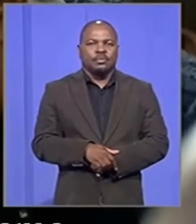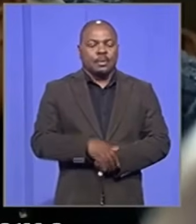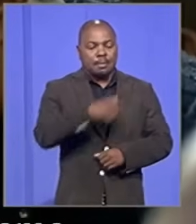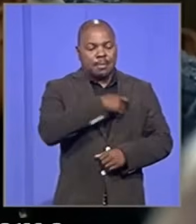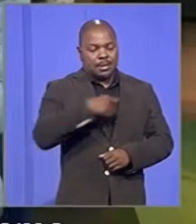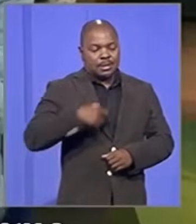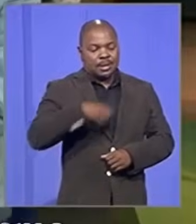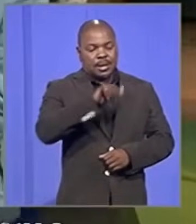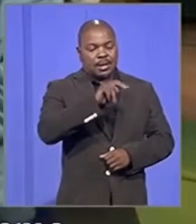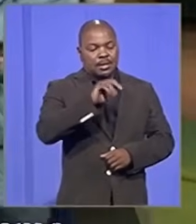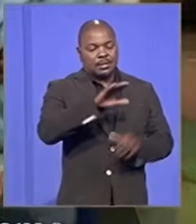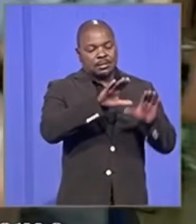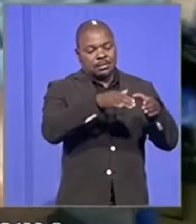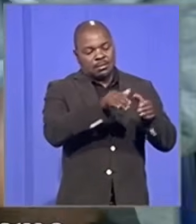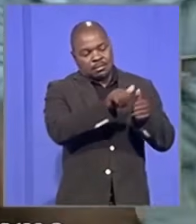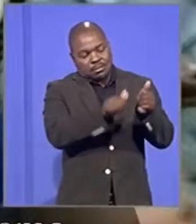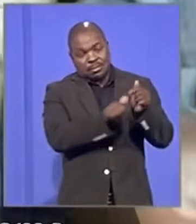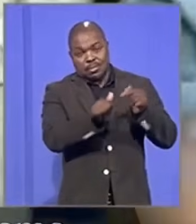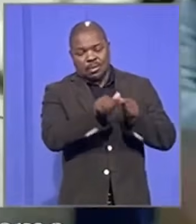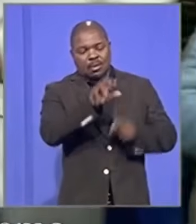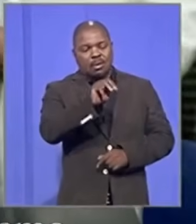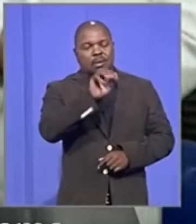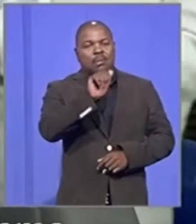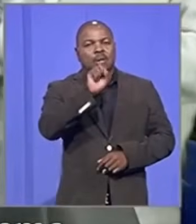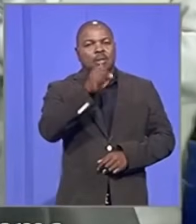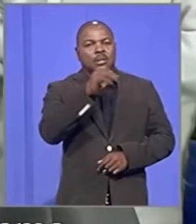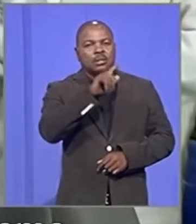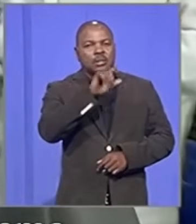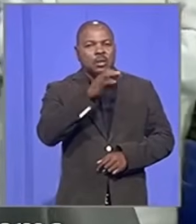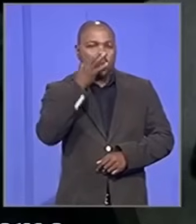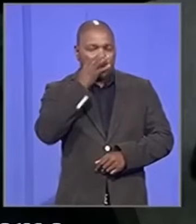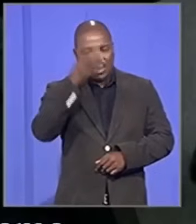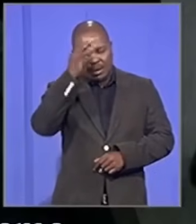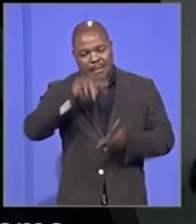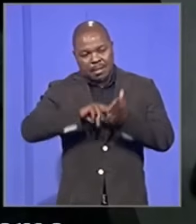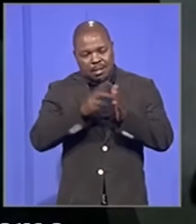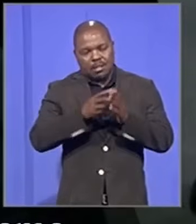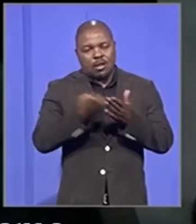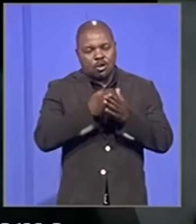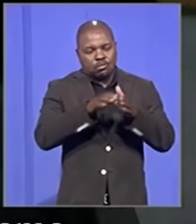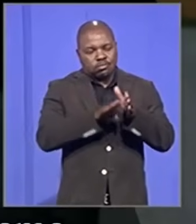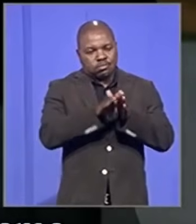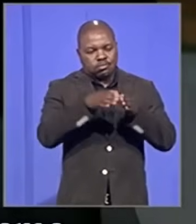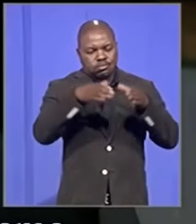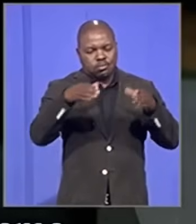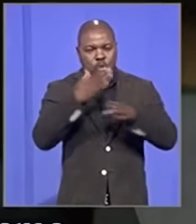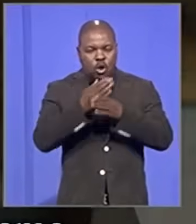Motlatšamopresidente wa ANC Paul Mashatile o re mmušo o rulagantše go matlafatša ikonomi le go hlola mešomo.